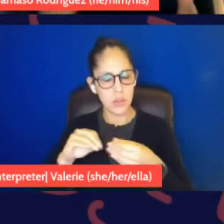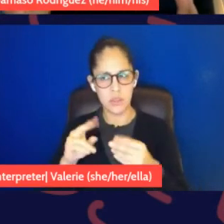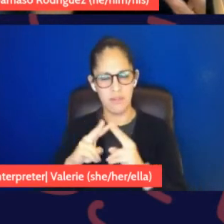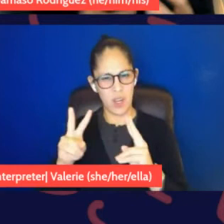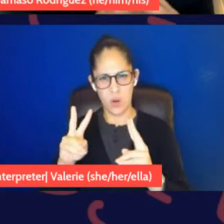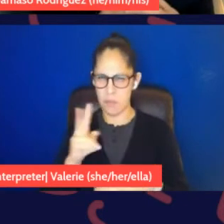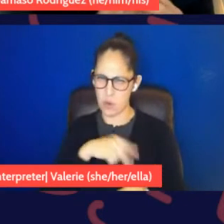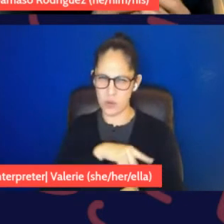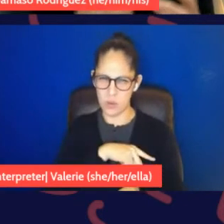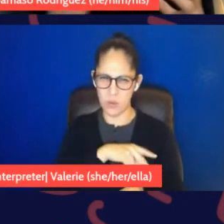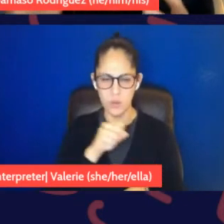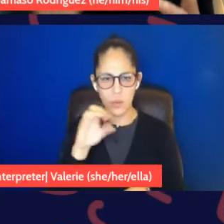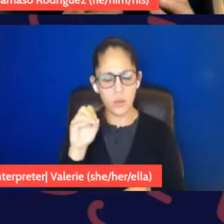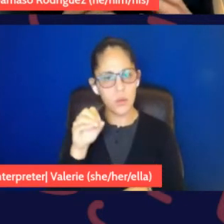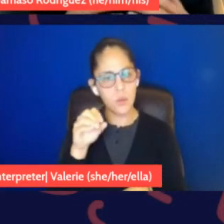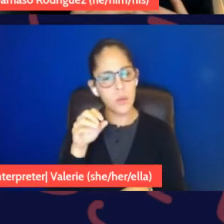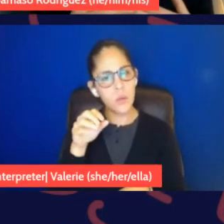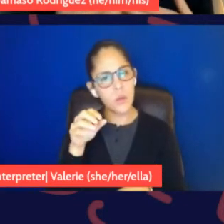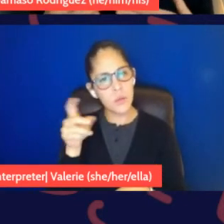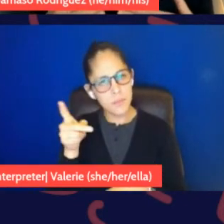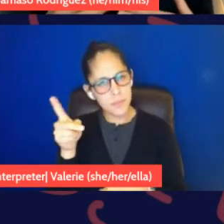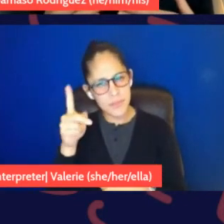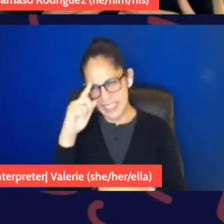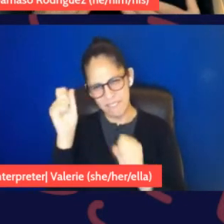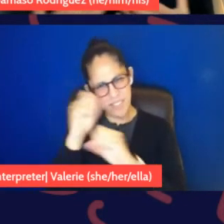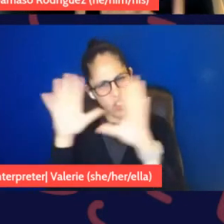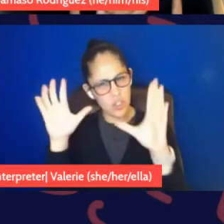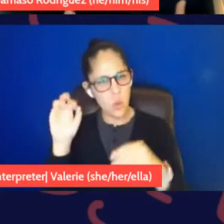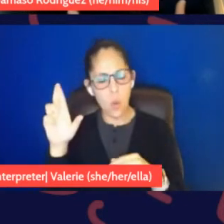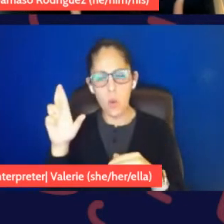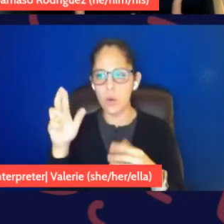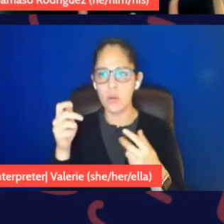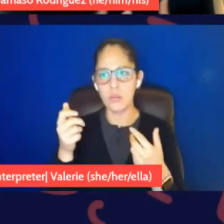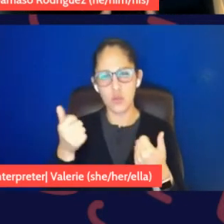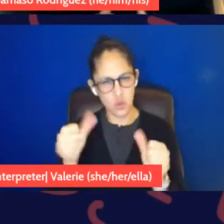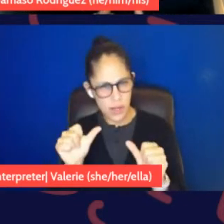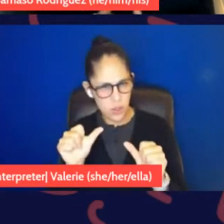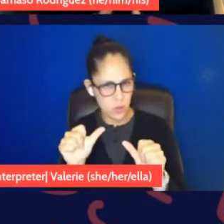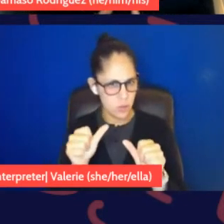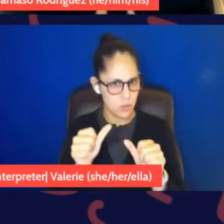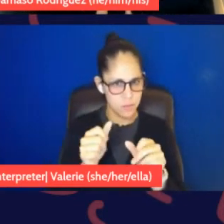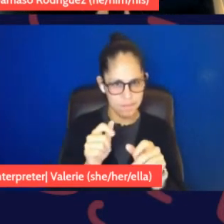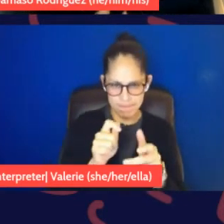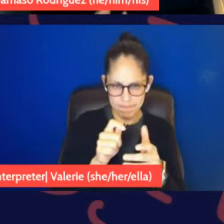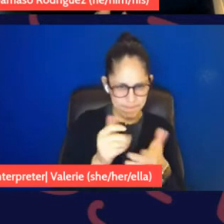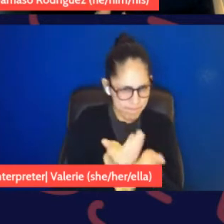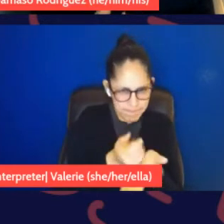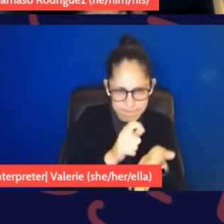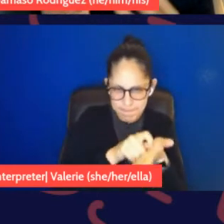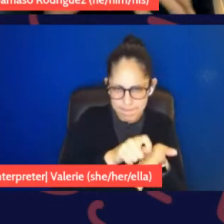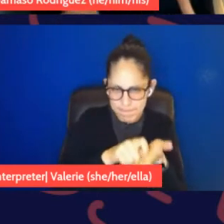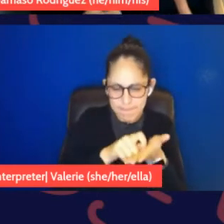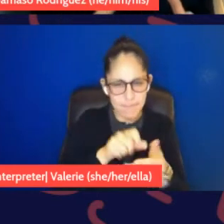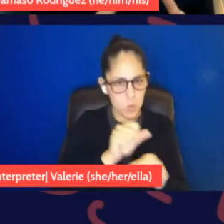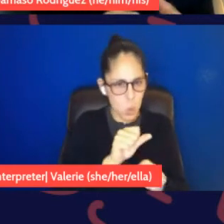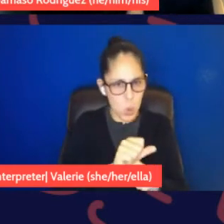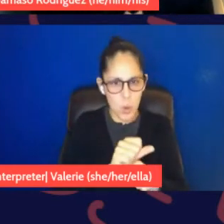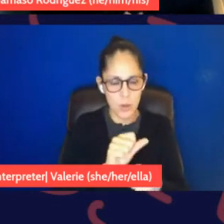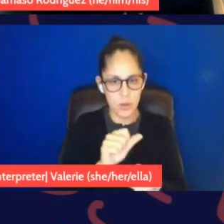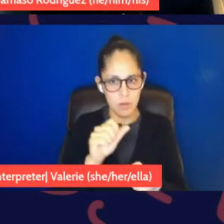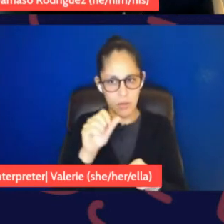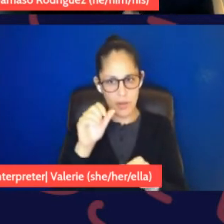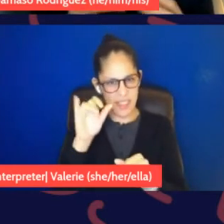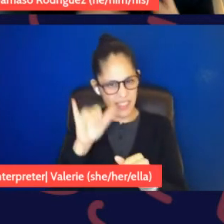Do you envision, are you working on other work in which that is not front and center? You know, you were called to tell